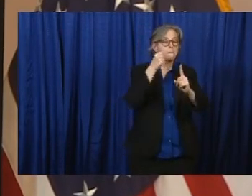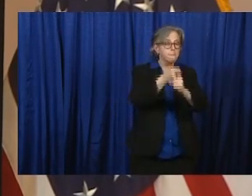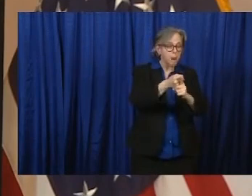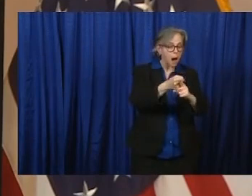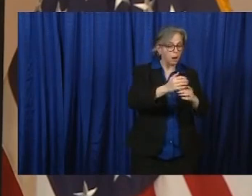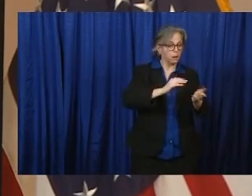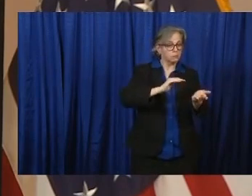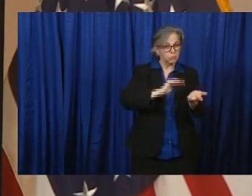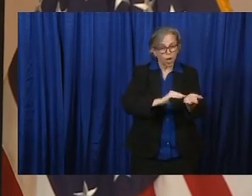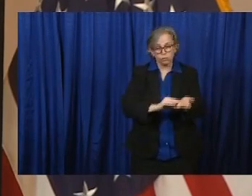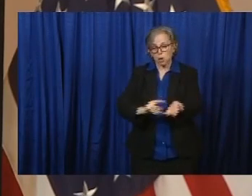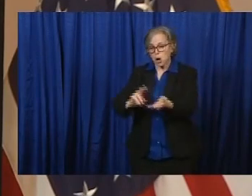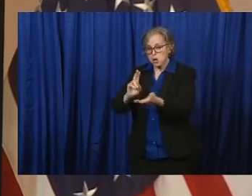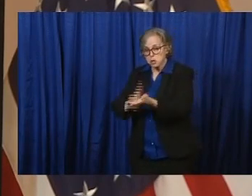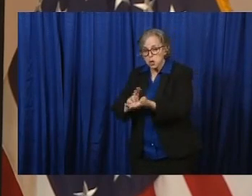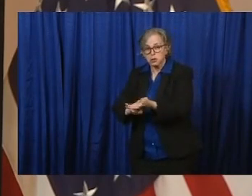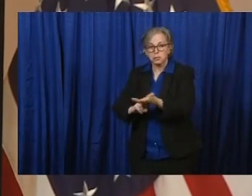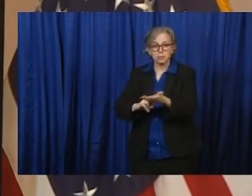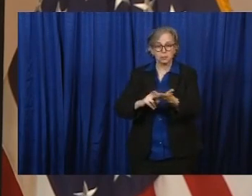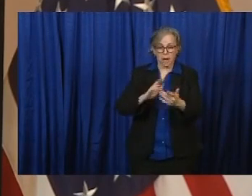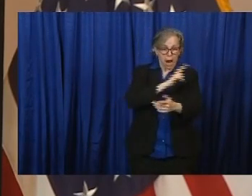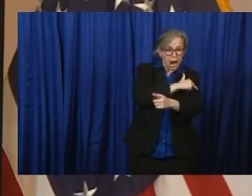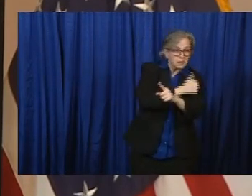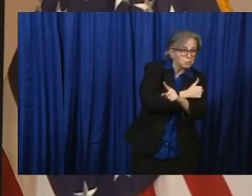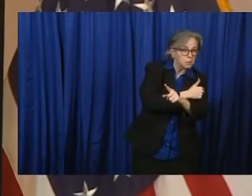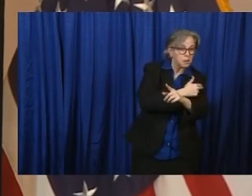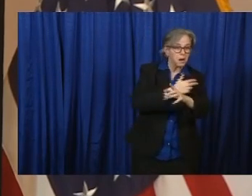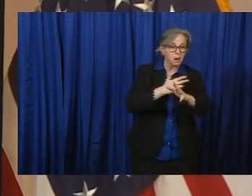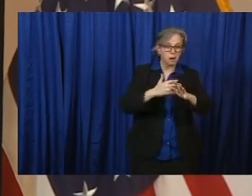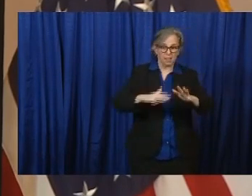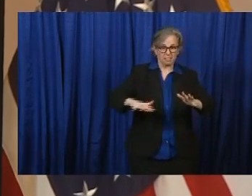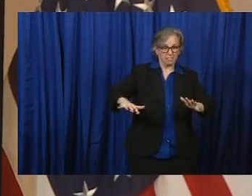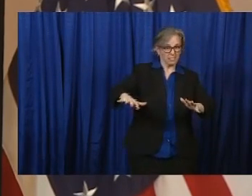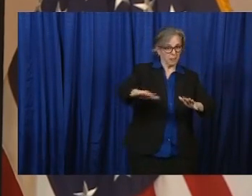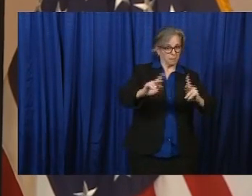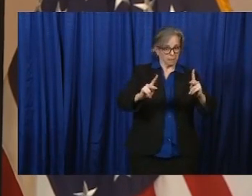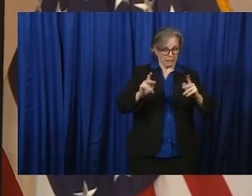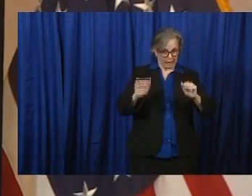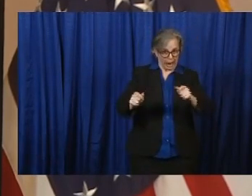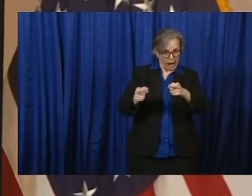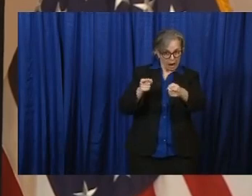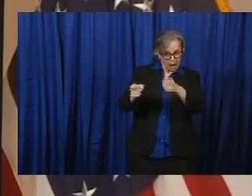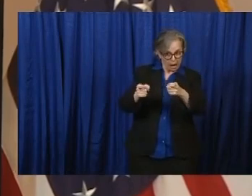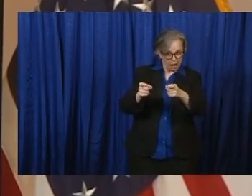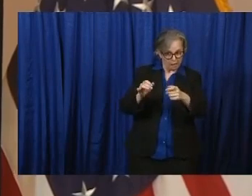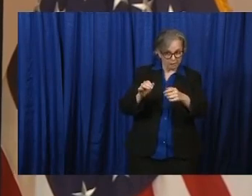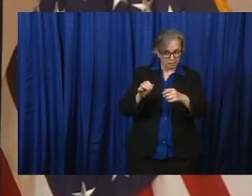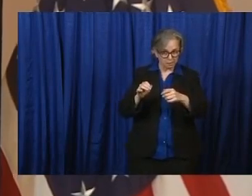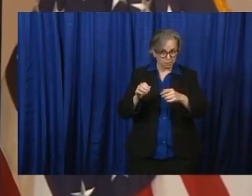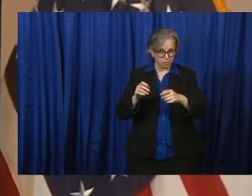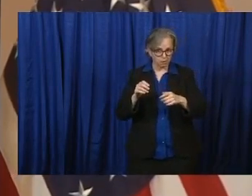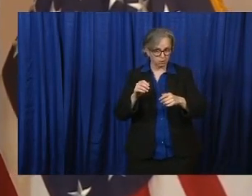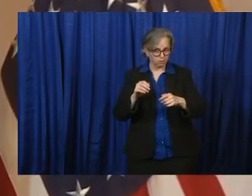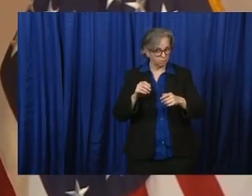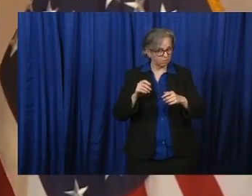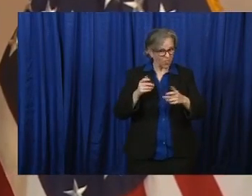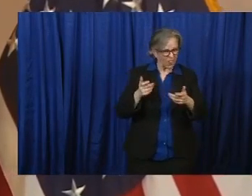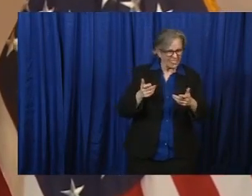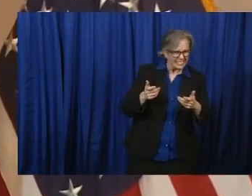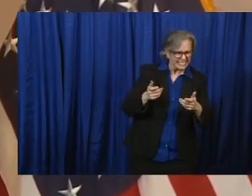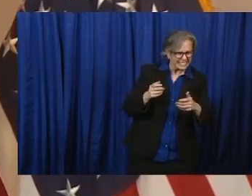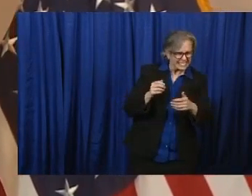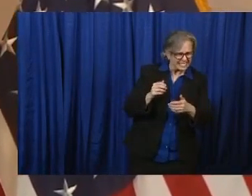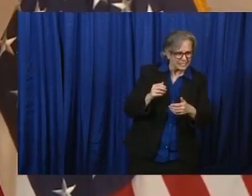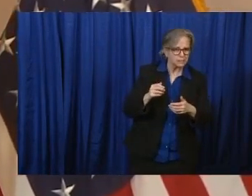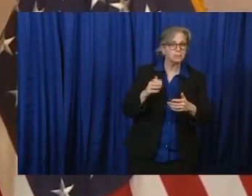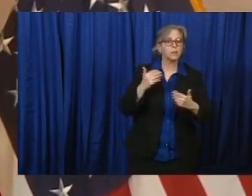Our actions now will determine how hard their life is during this peak. So thank you for your continued contribution. Thanks for your patience.